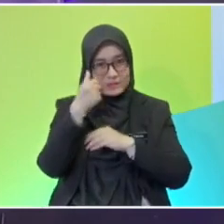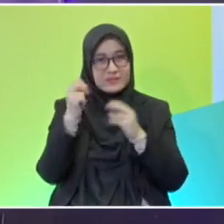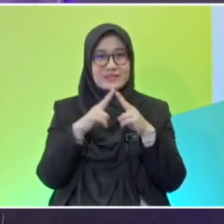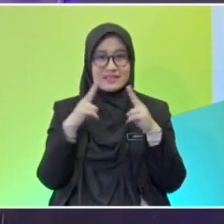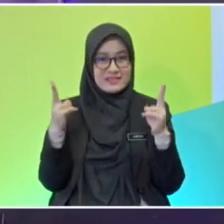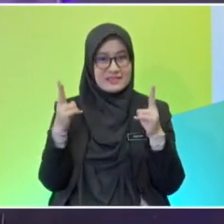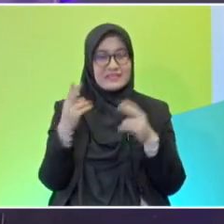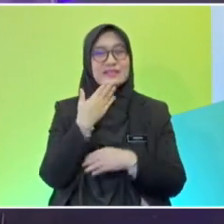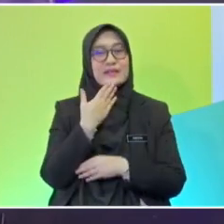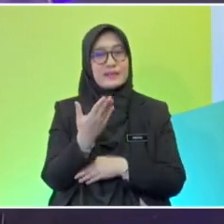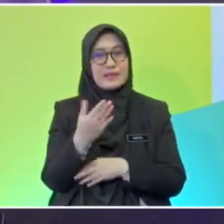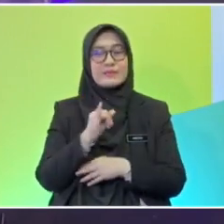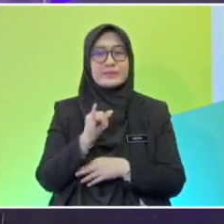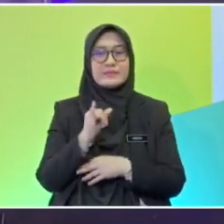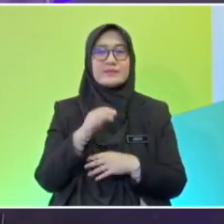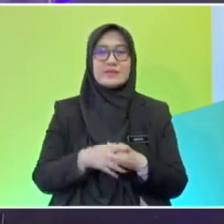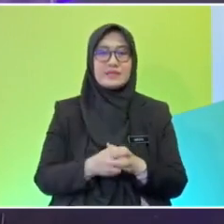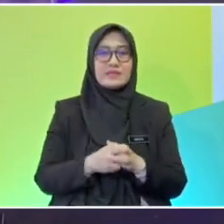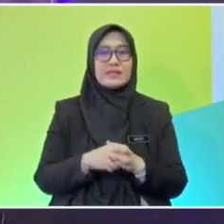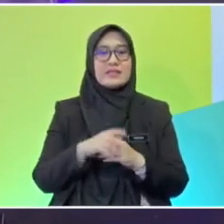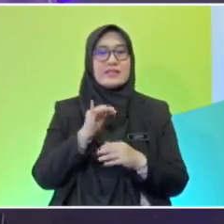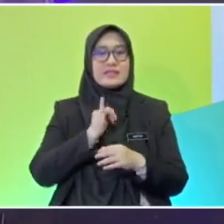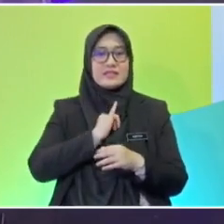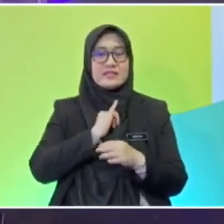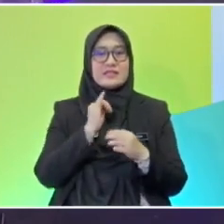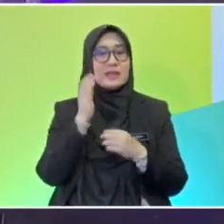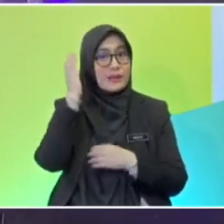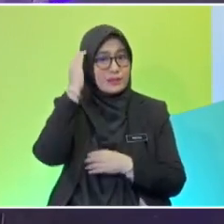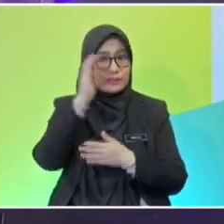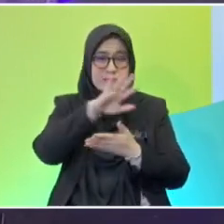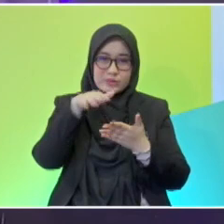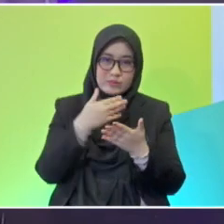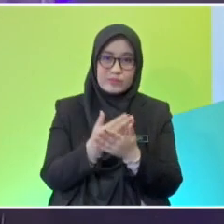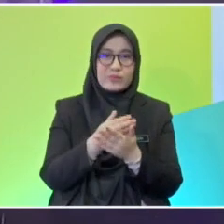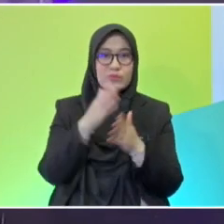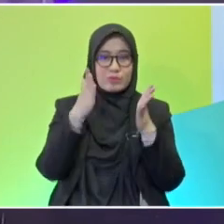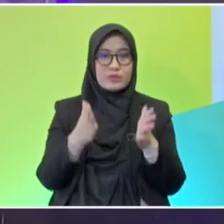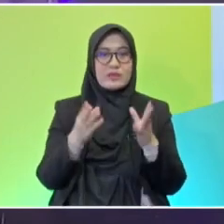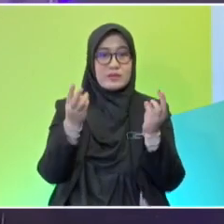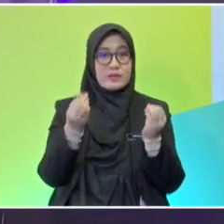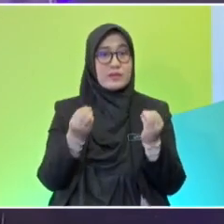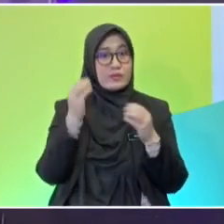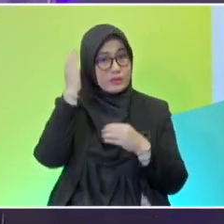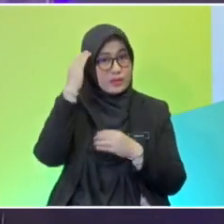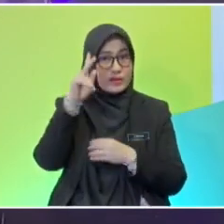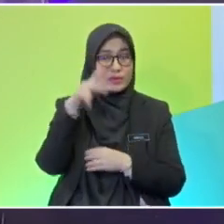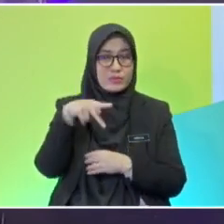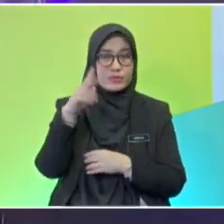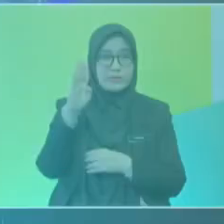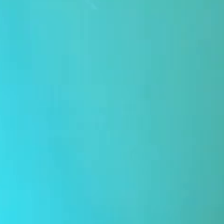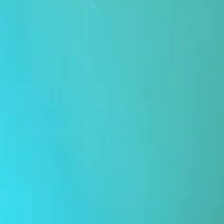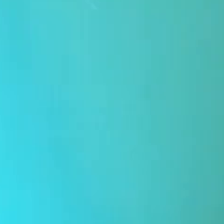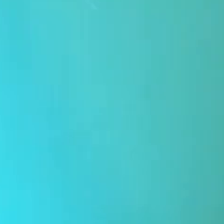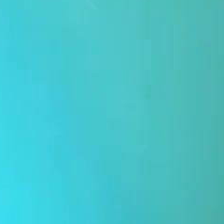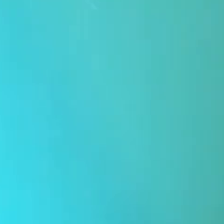sure you all are excited to know more about PBD in English. But before that, I would like to introduce as well our sign language interpreter, who is